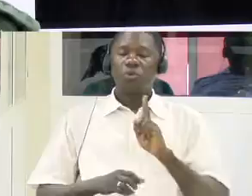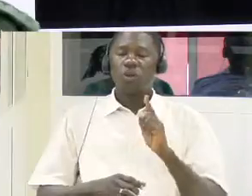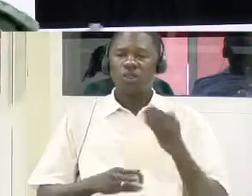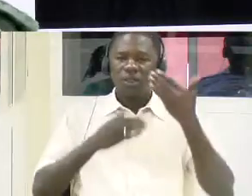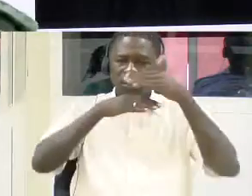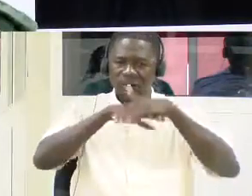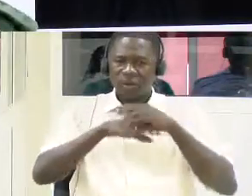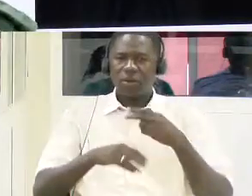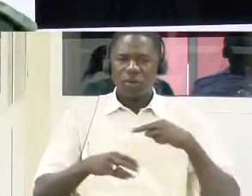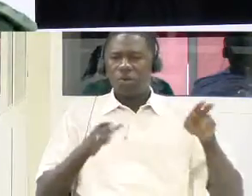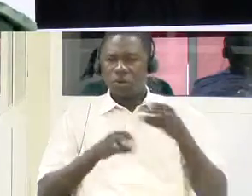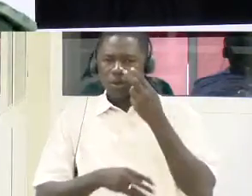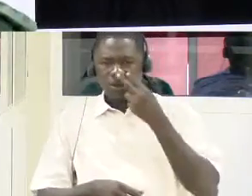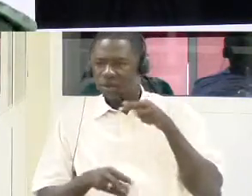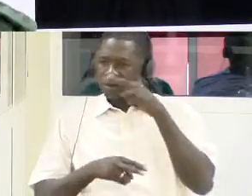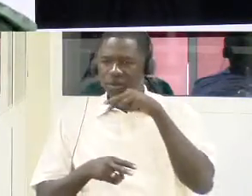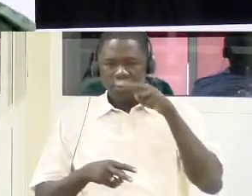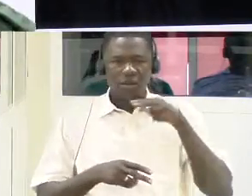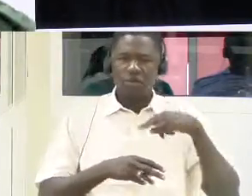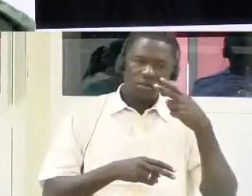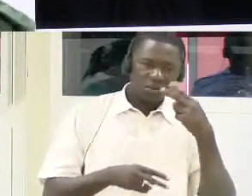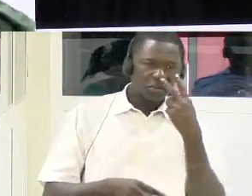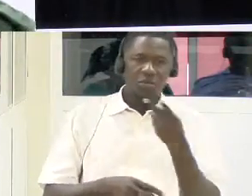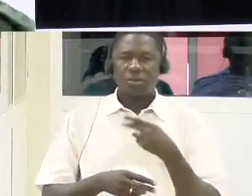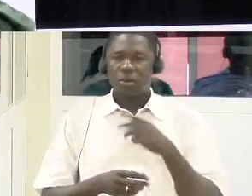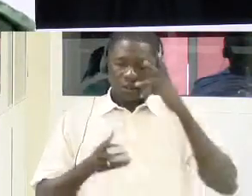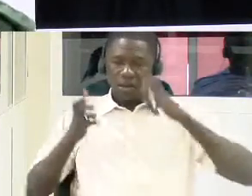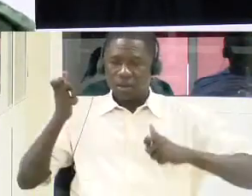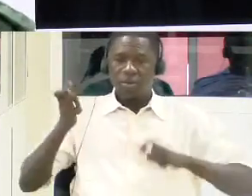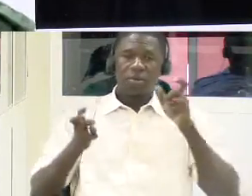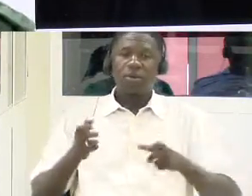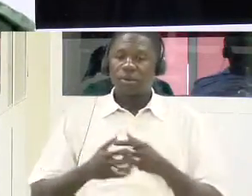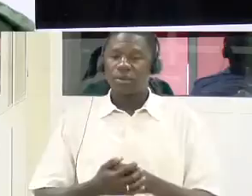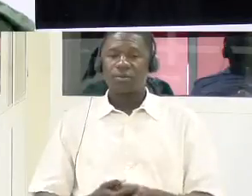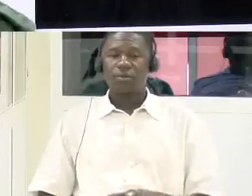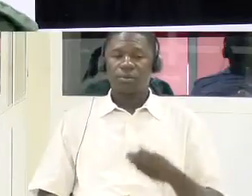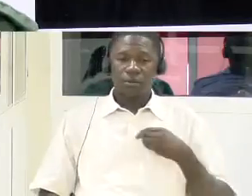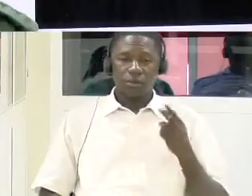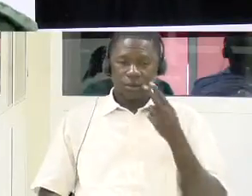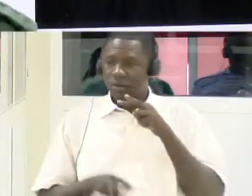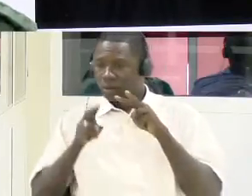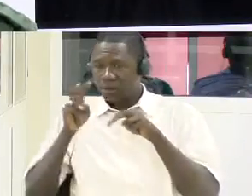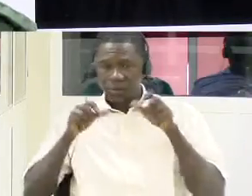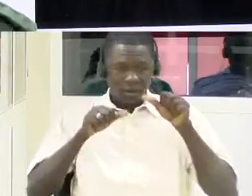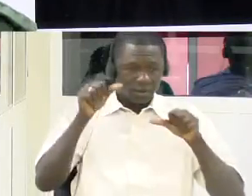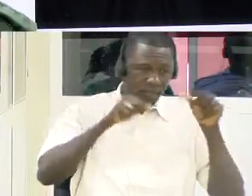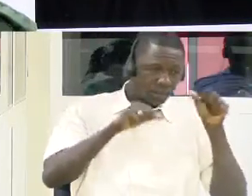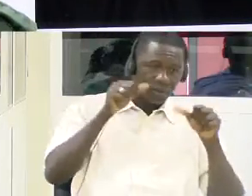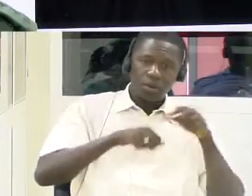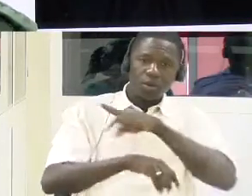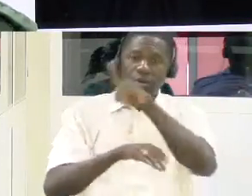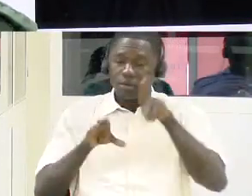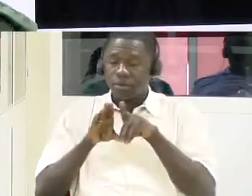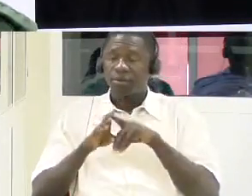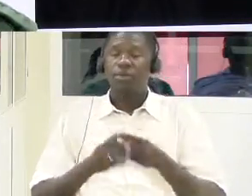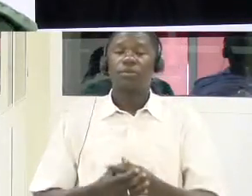soldiers, what their conditions are. So I went around check all the places. Then